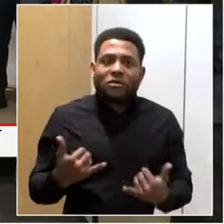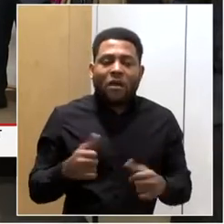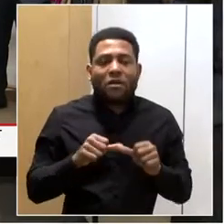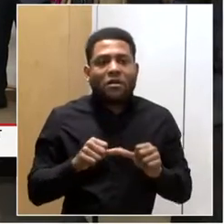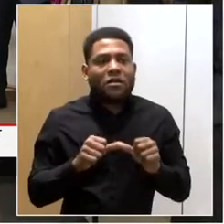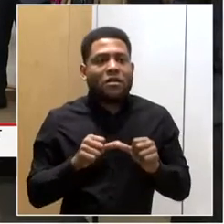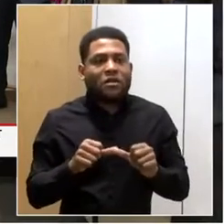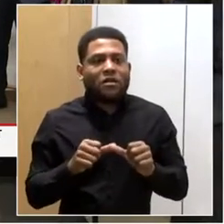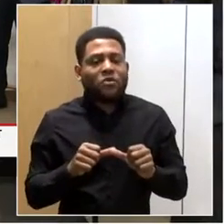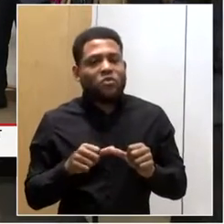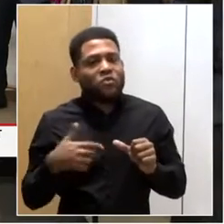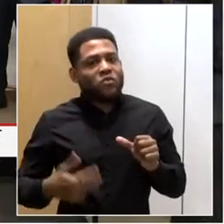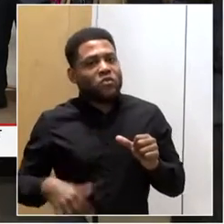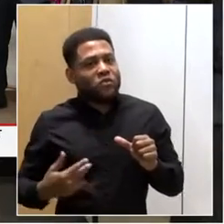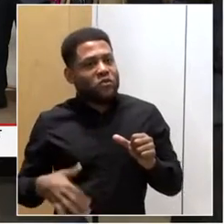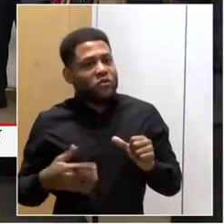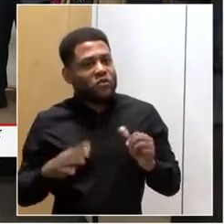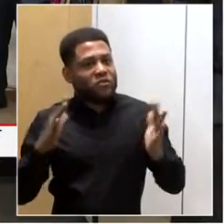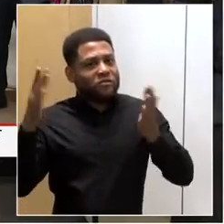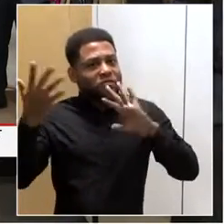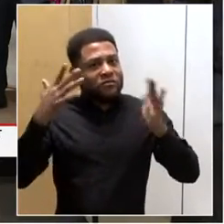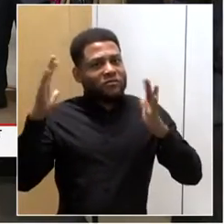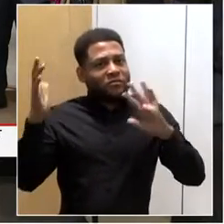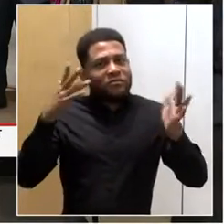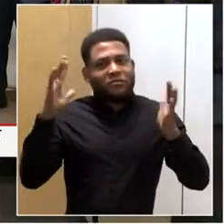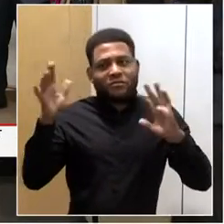something worth noting.